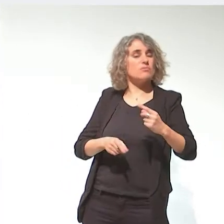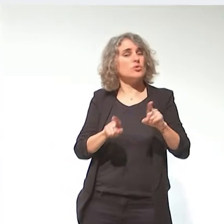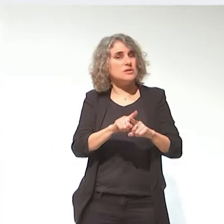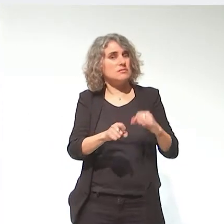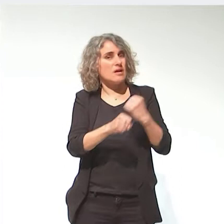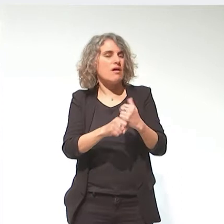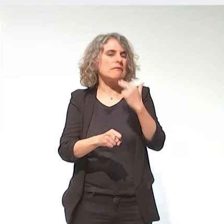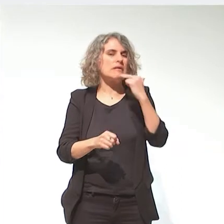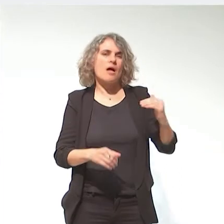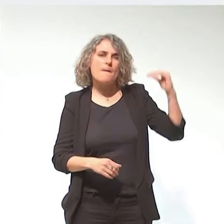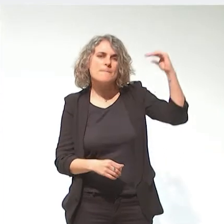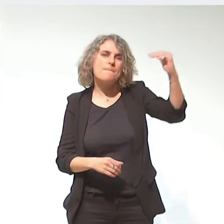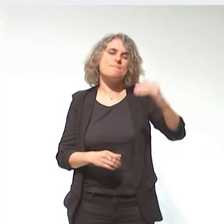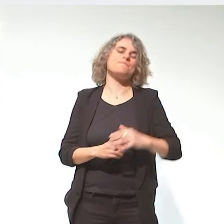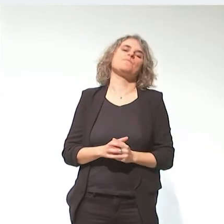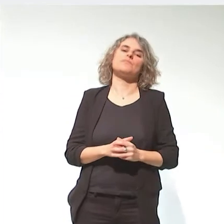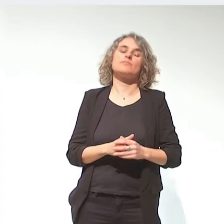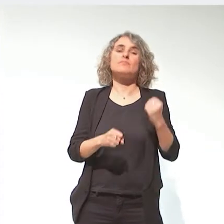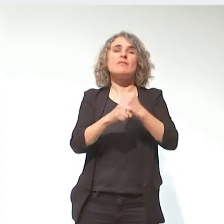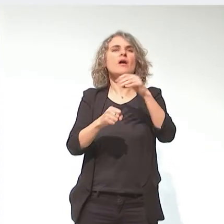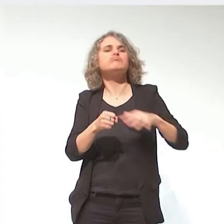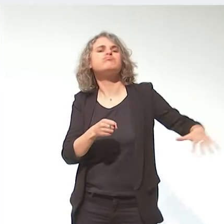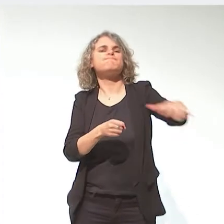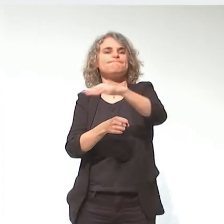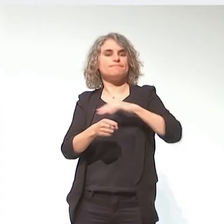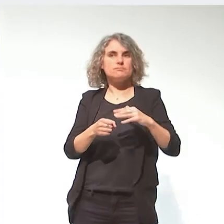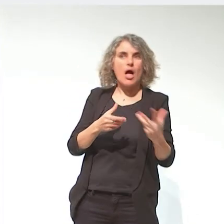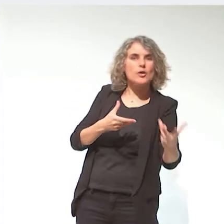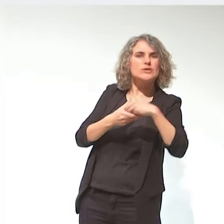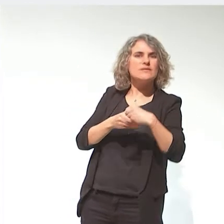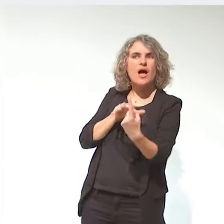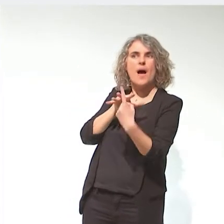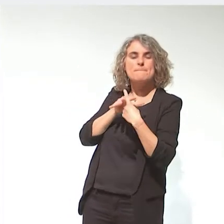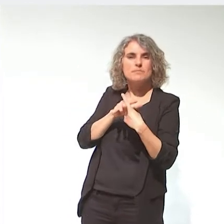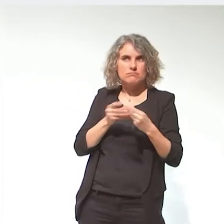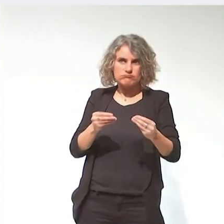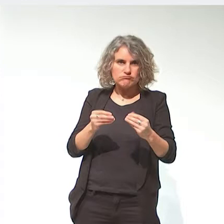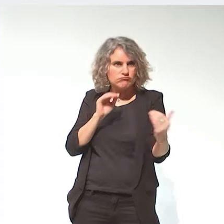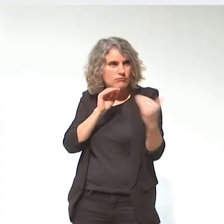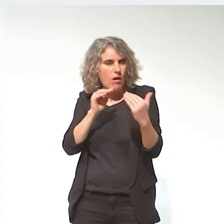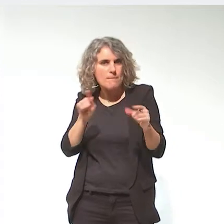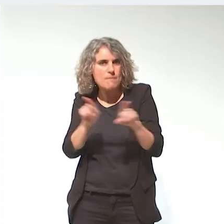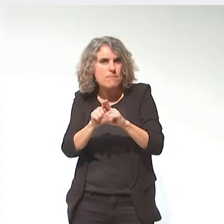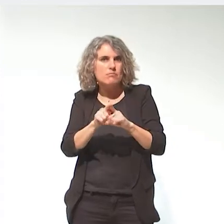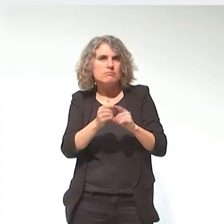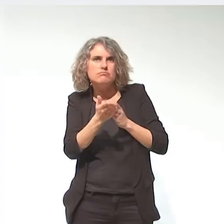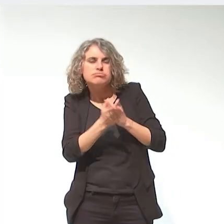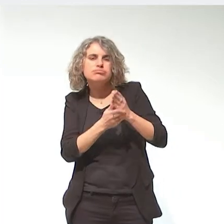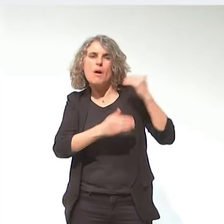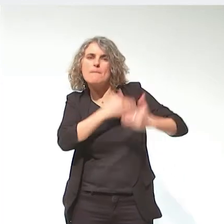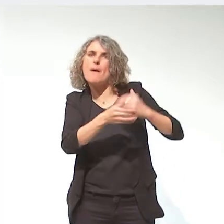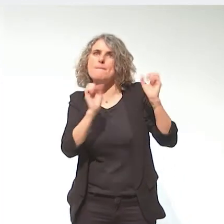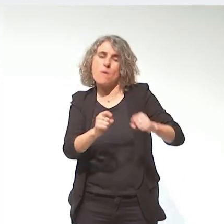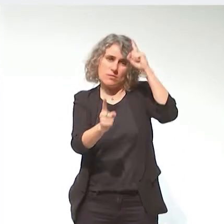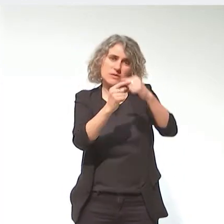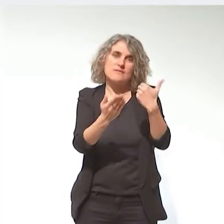equal opportunities for all, is our objective. To that end, we are working on a package to improve the labour